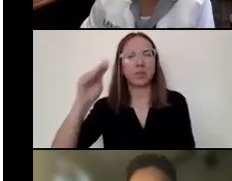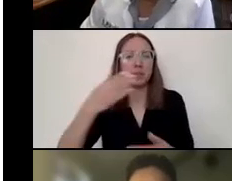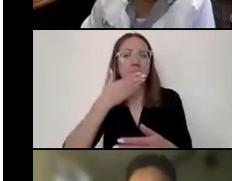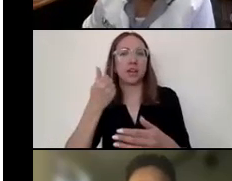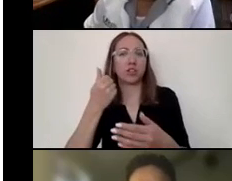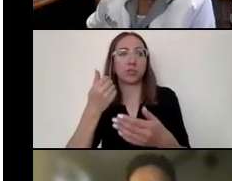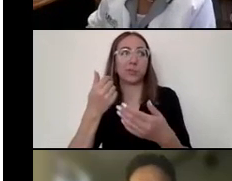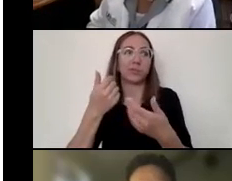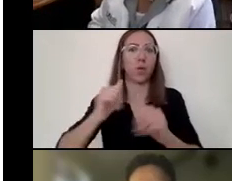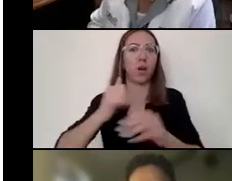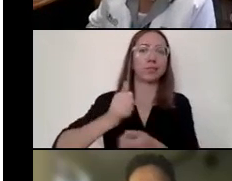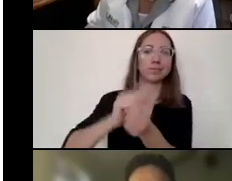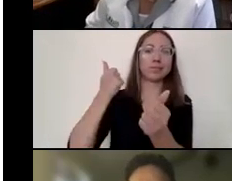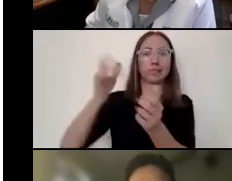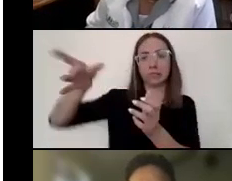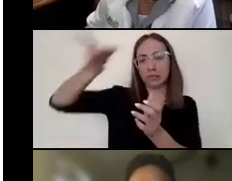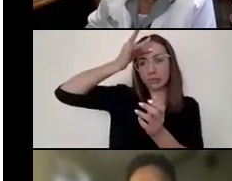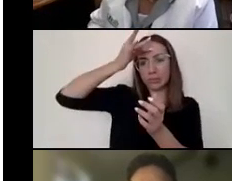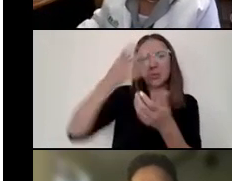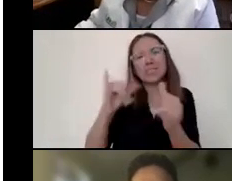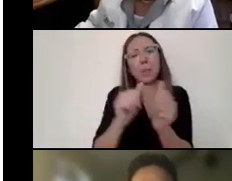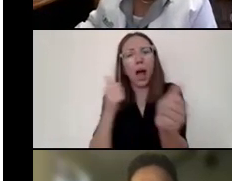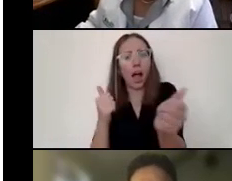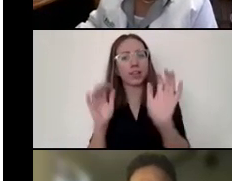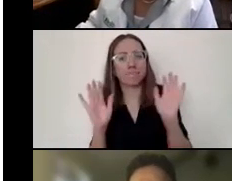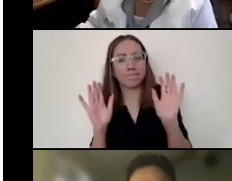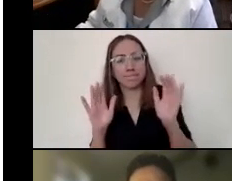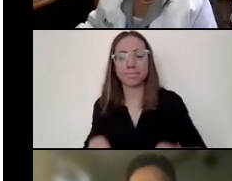still a little bit behind where we should be in the state of Florida.